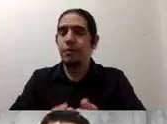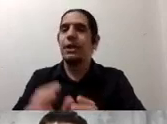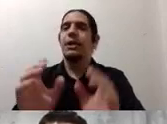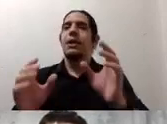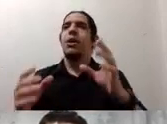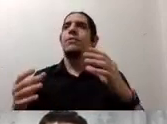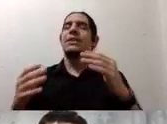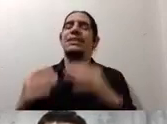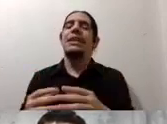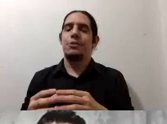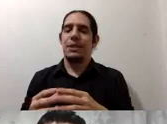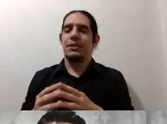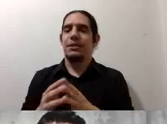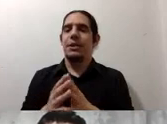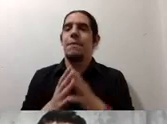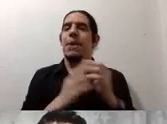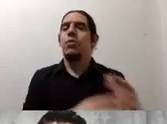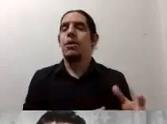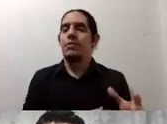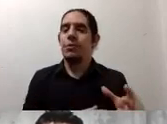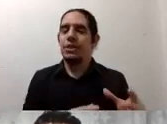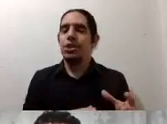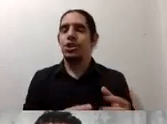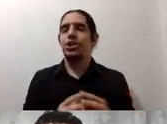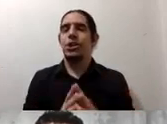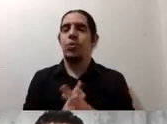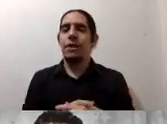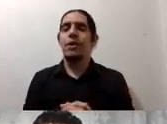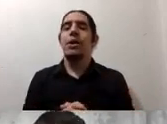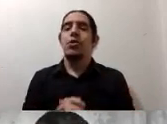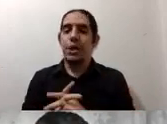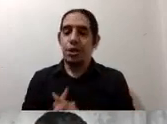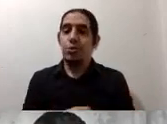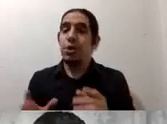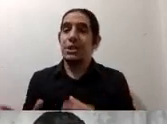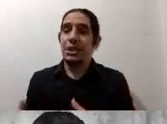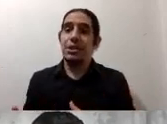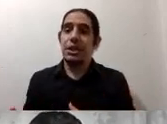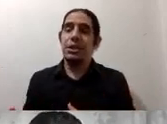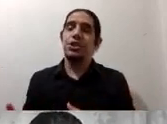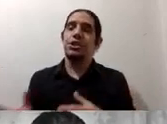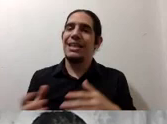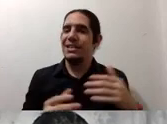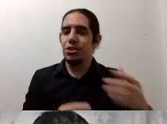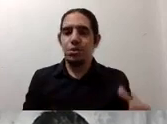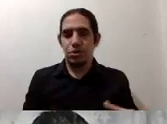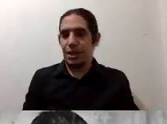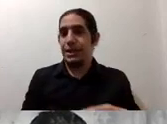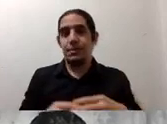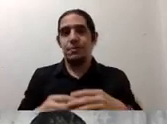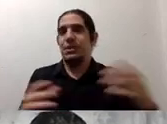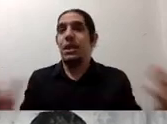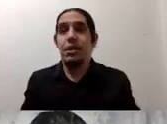one of the statements by one of the researchers. However, we know non-standard English is as